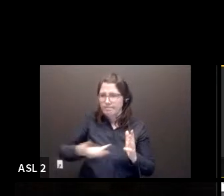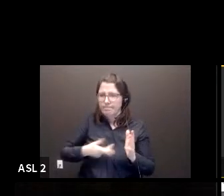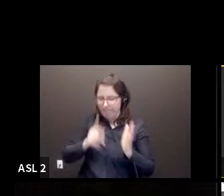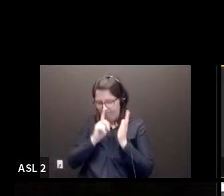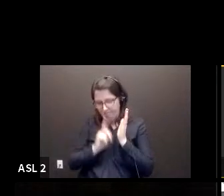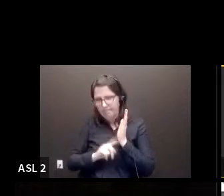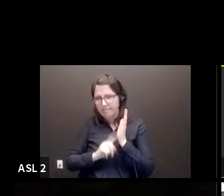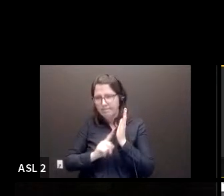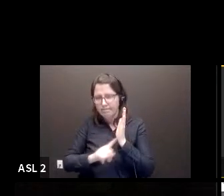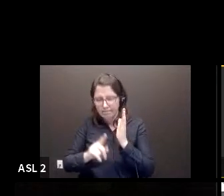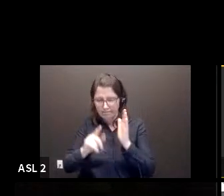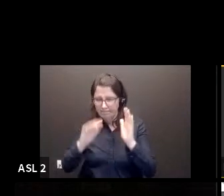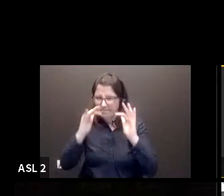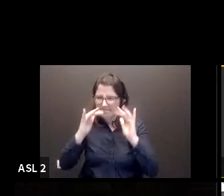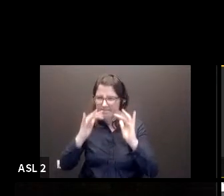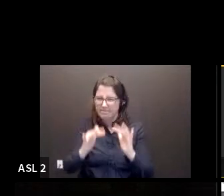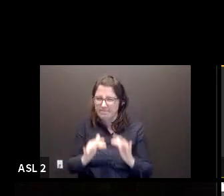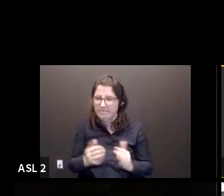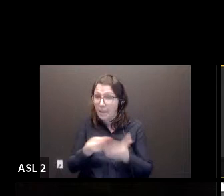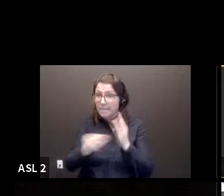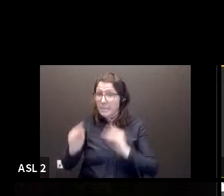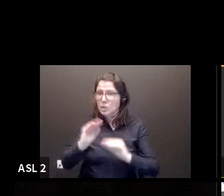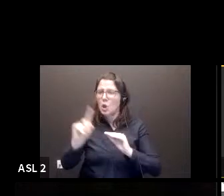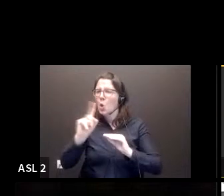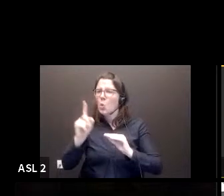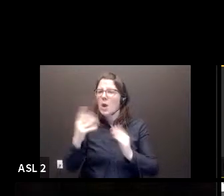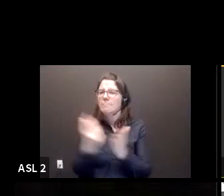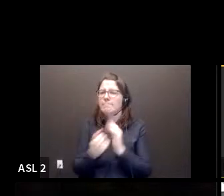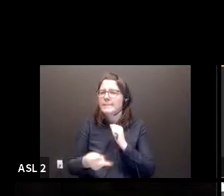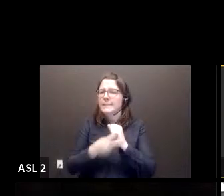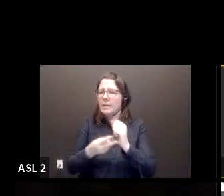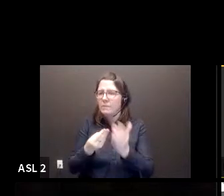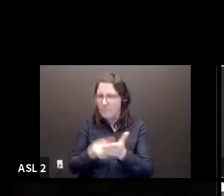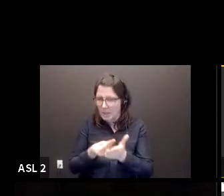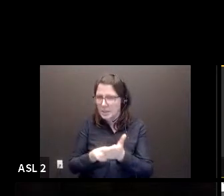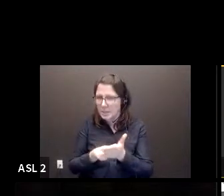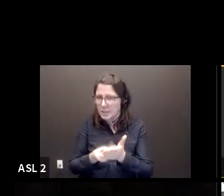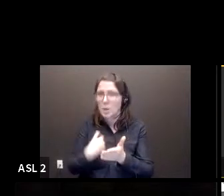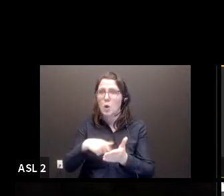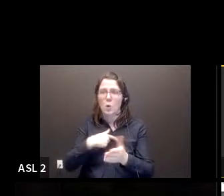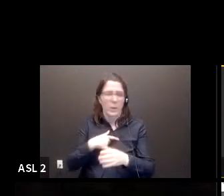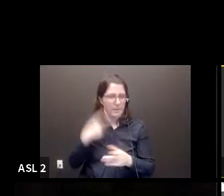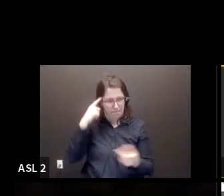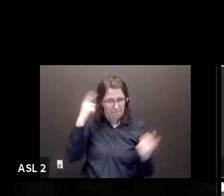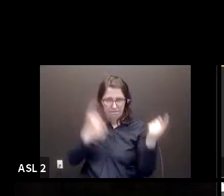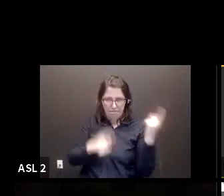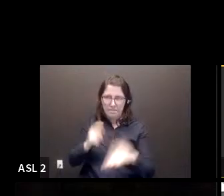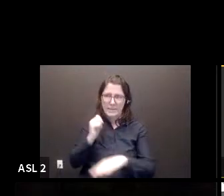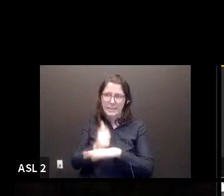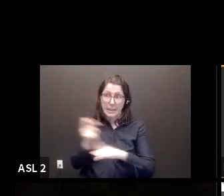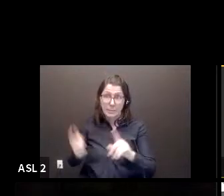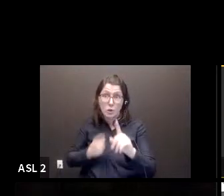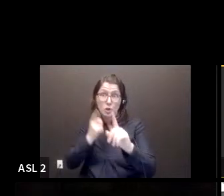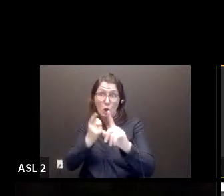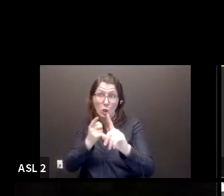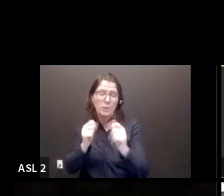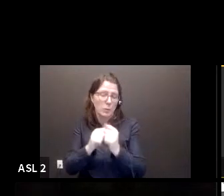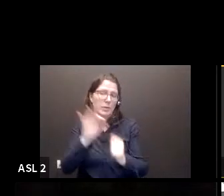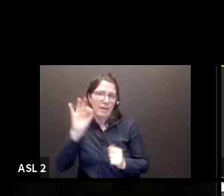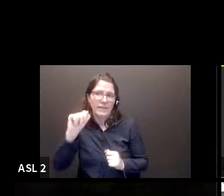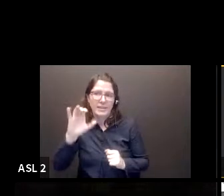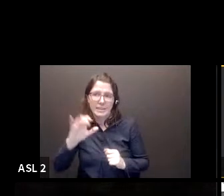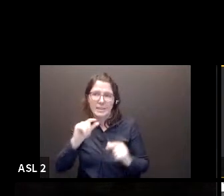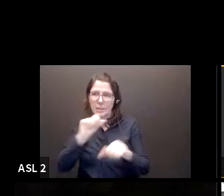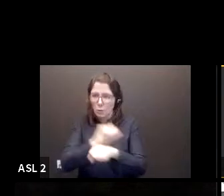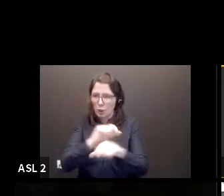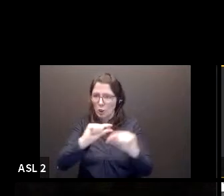efficiencies we've laid out ambitious targets we've had those discussions on our fac working group but in those ambitious targets we